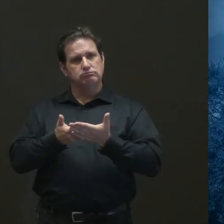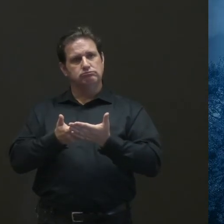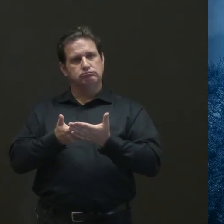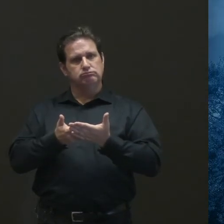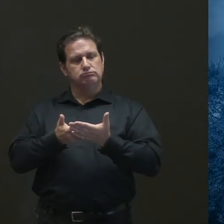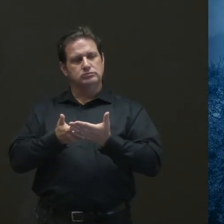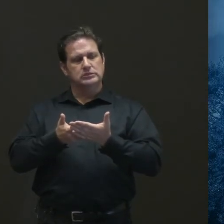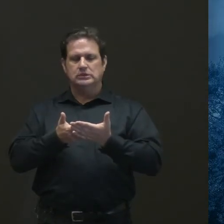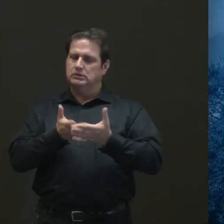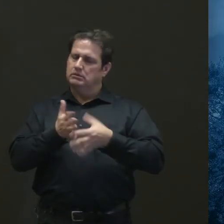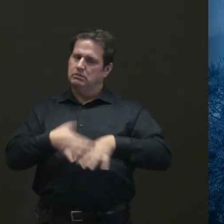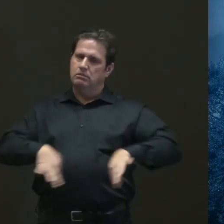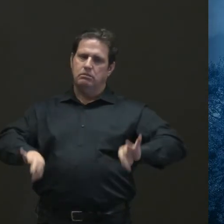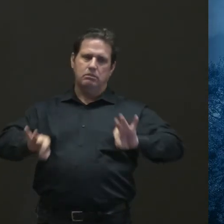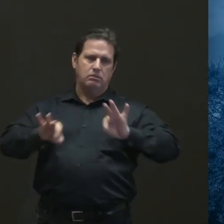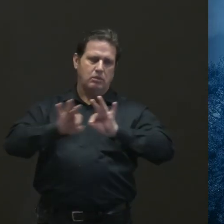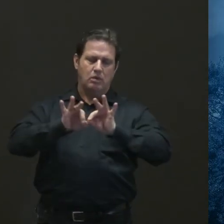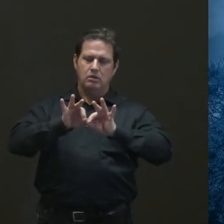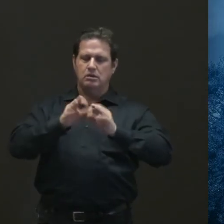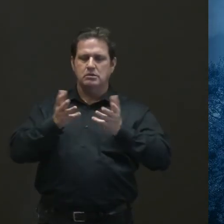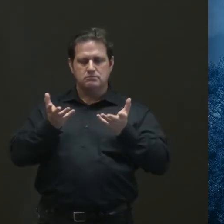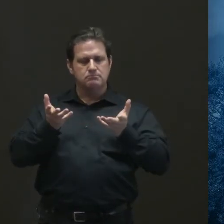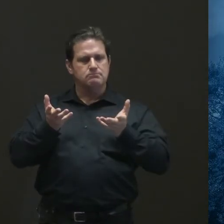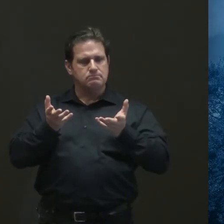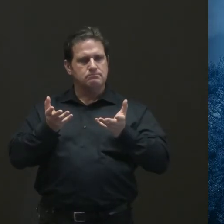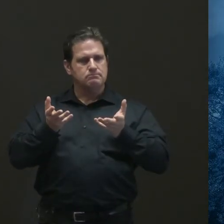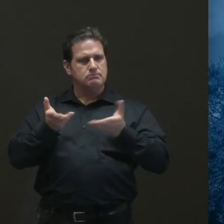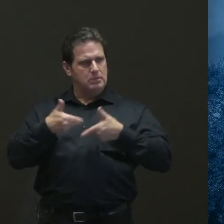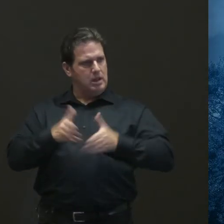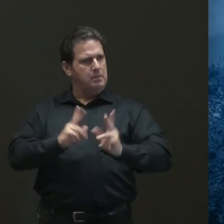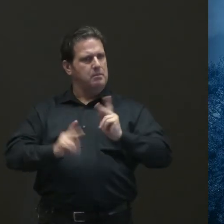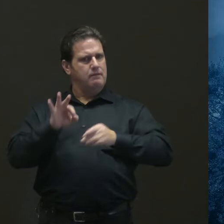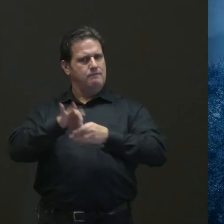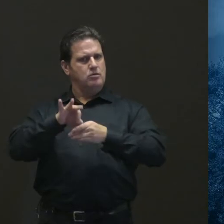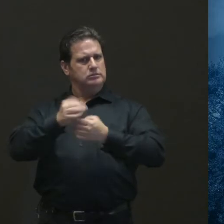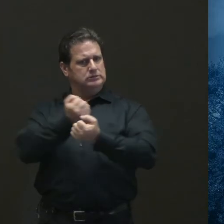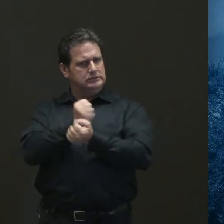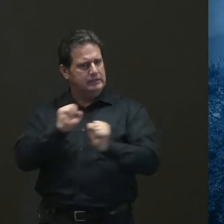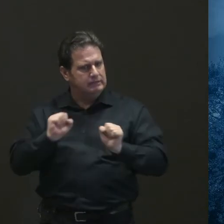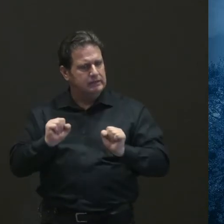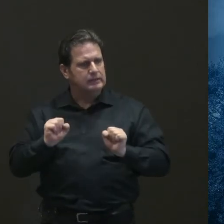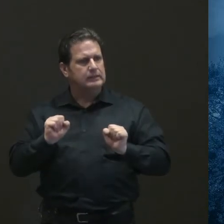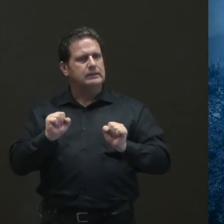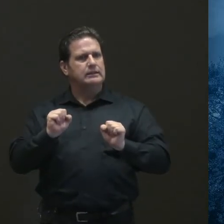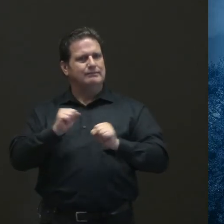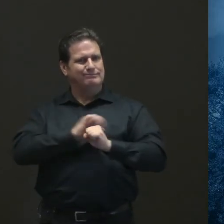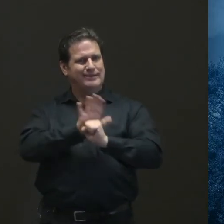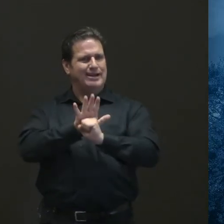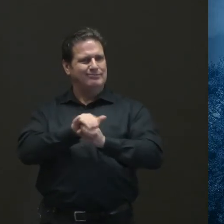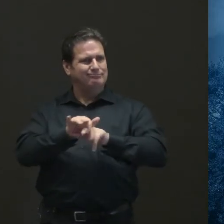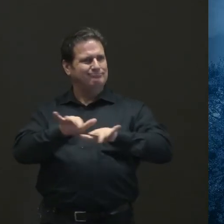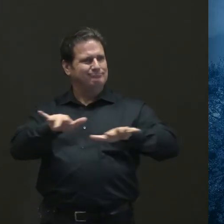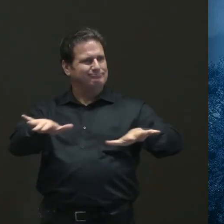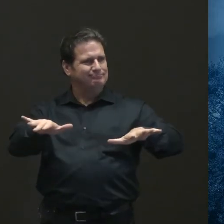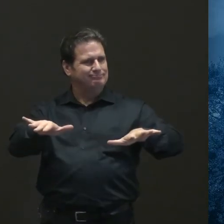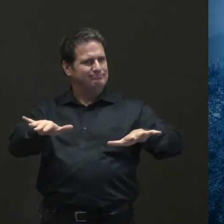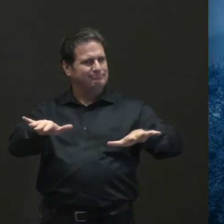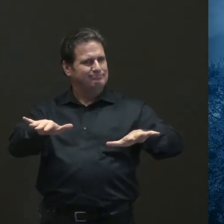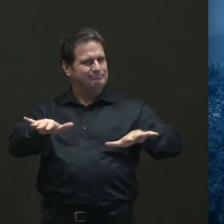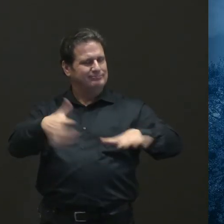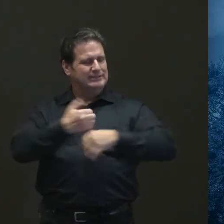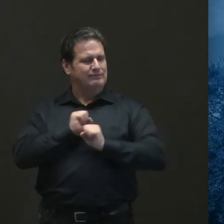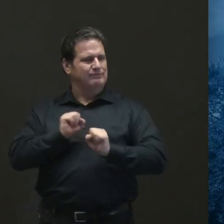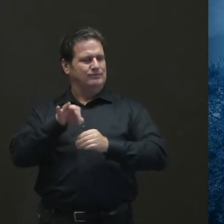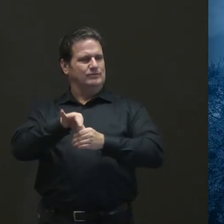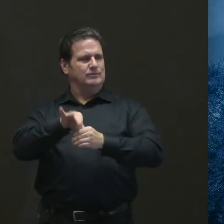certainly critically important, allowing people to vote safely in the pandemic situation. And then as a matter